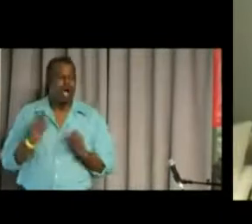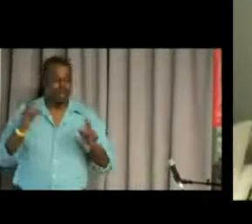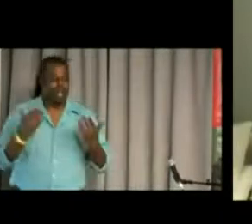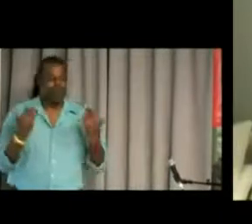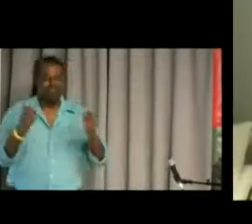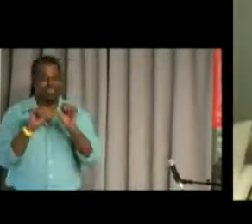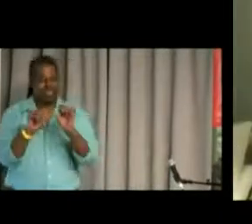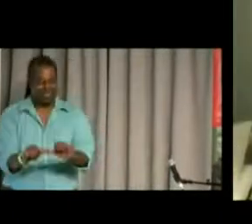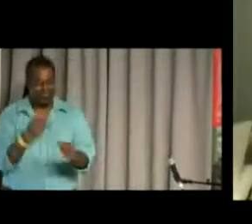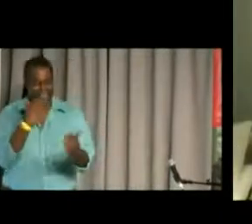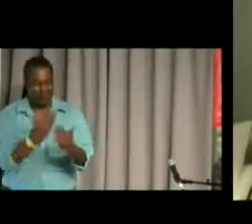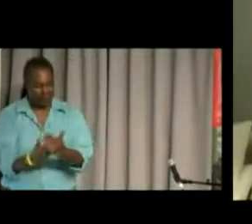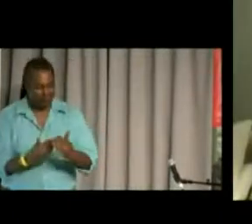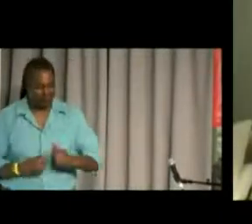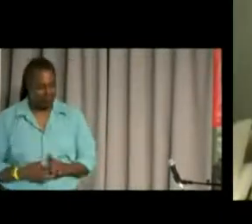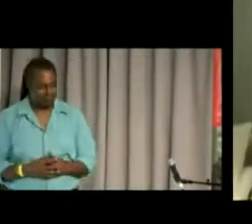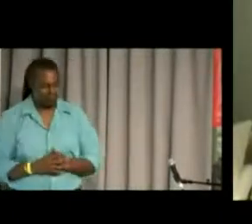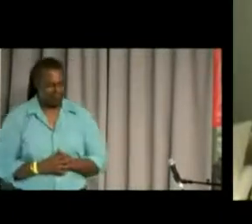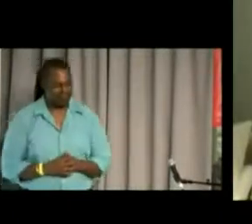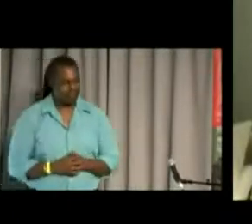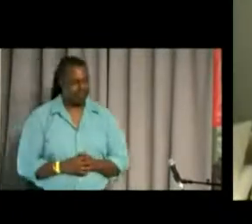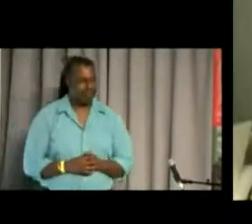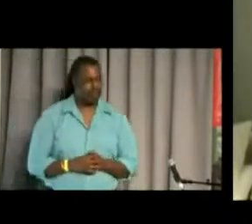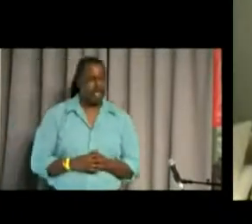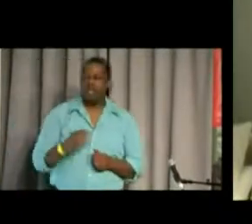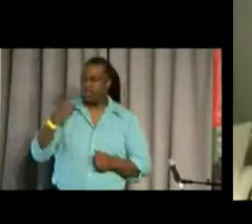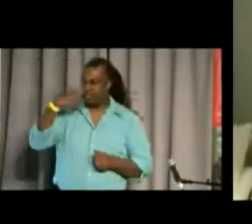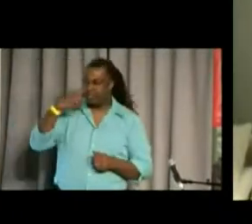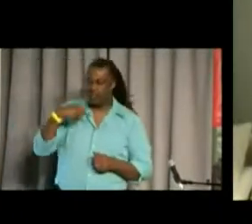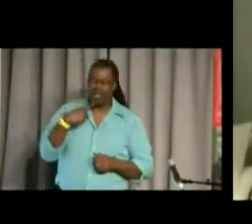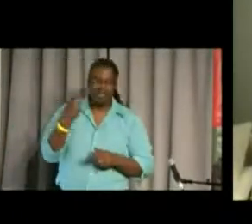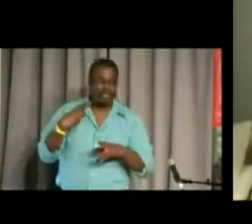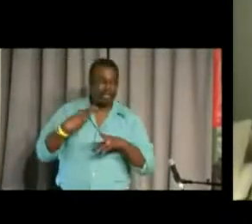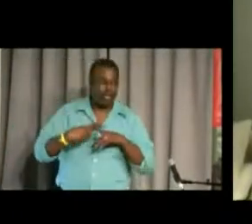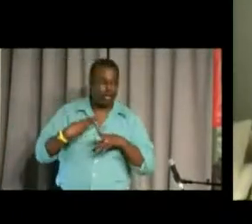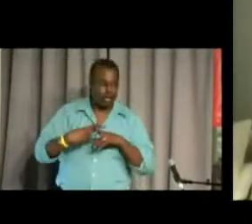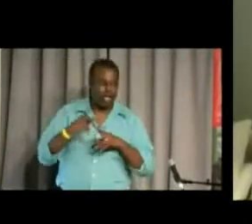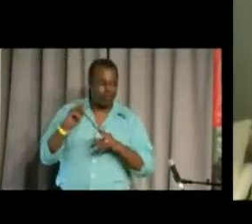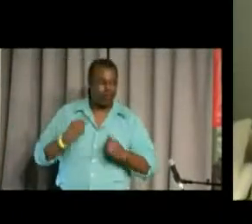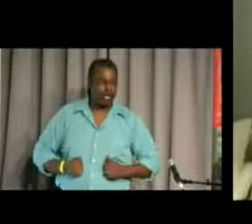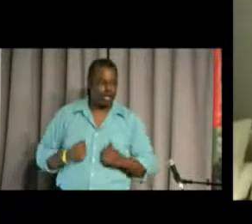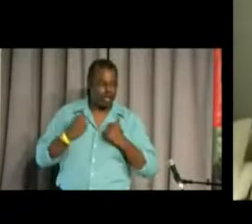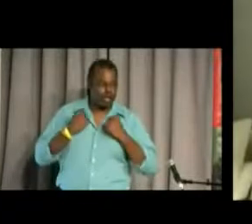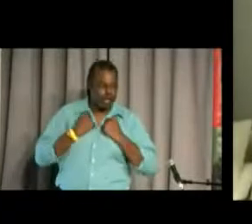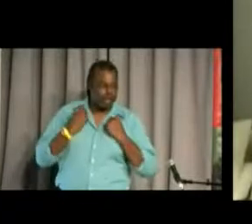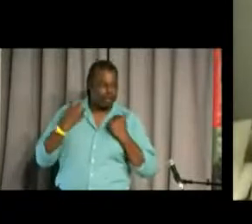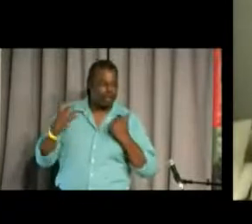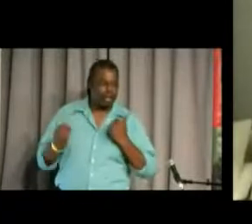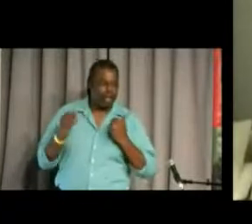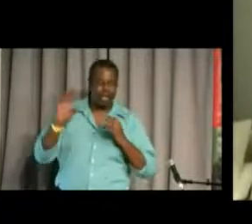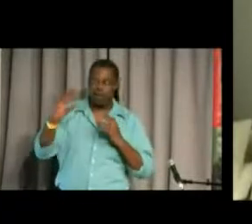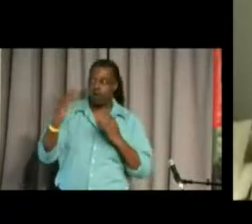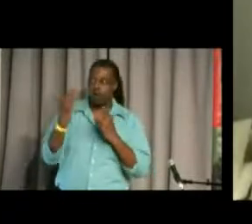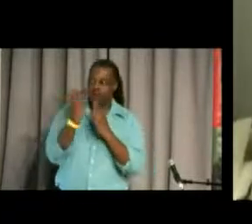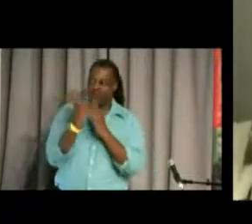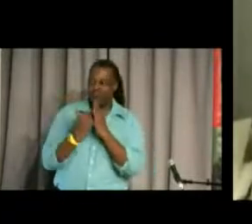continue. Thank you. Can you state your name, where you live, and what qualifies you to testify today?